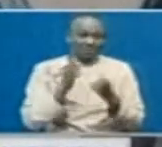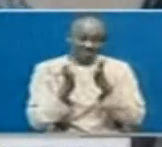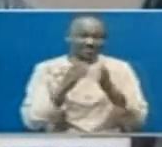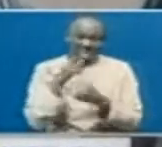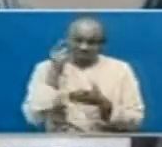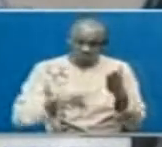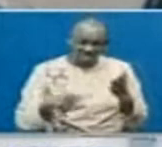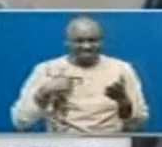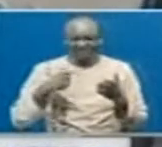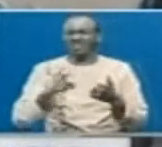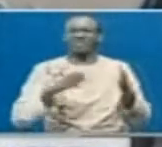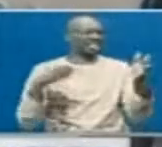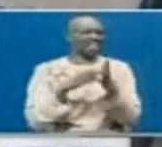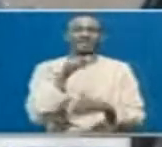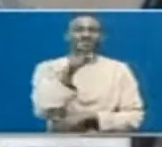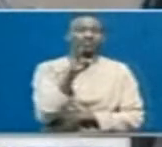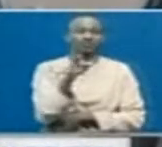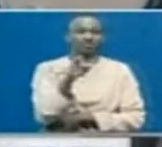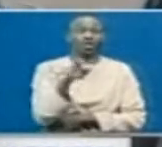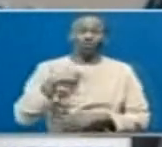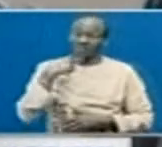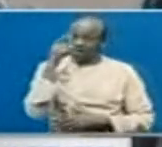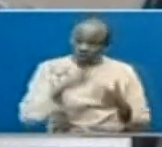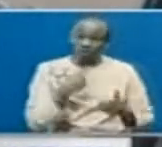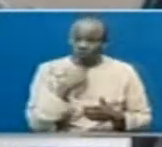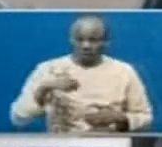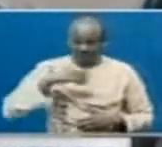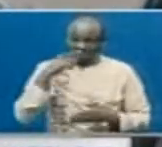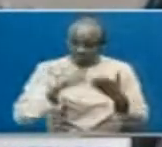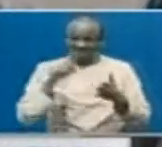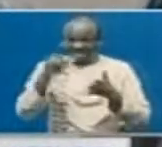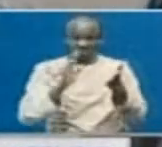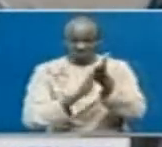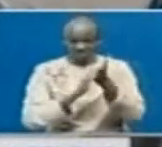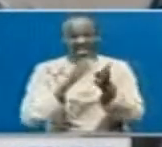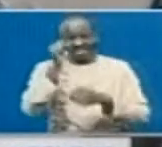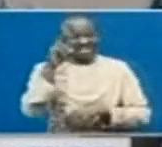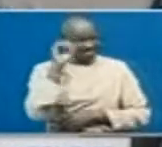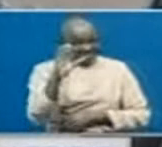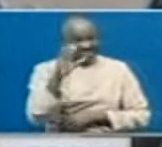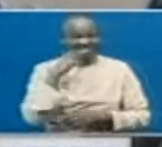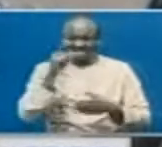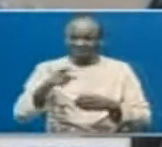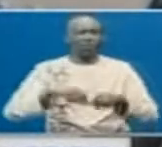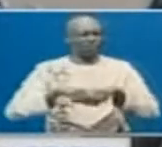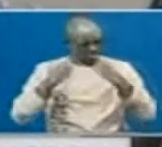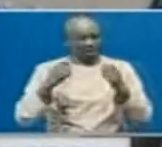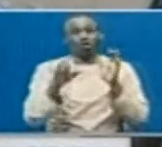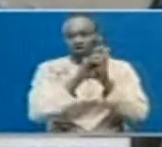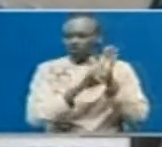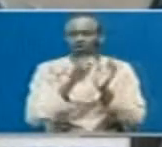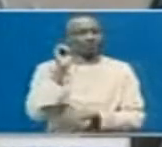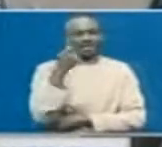this union in totality. We are saying that that proposition by Sarah Serem is a violation of the Constitution of